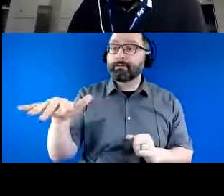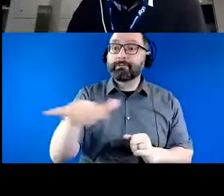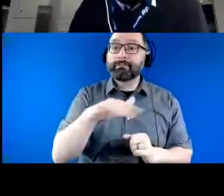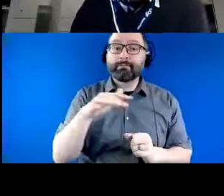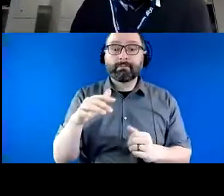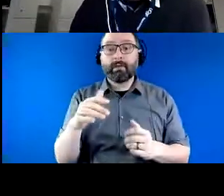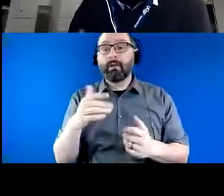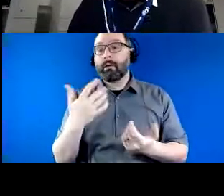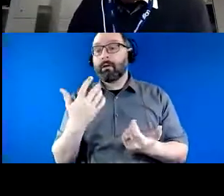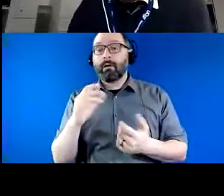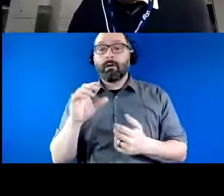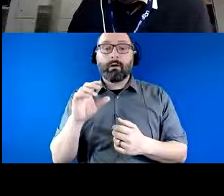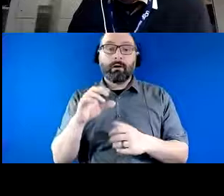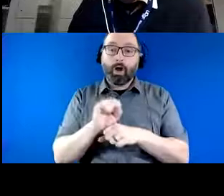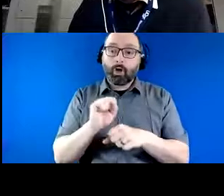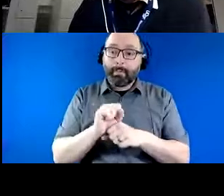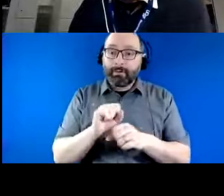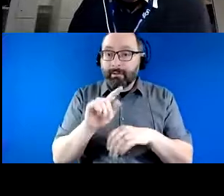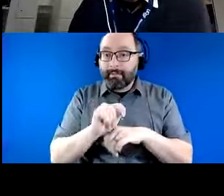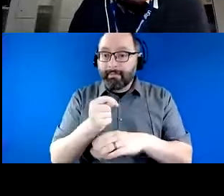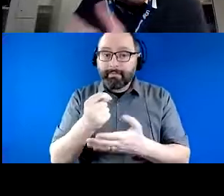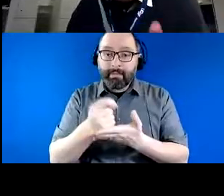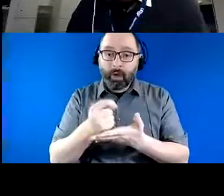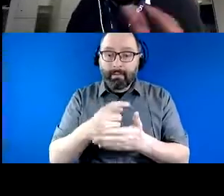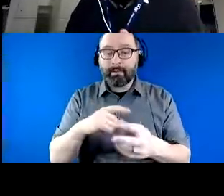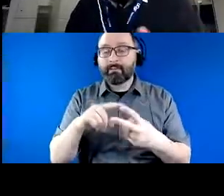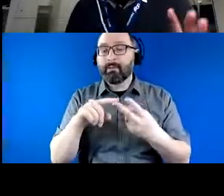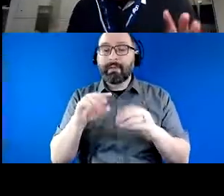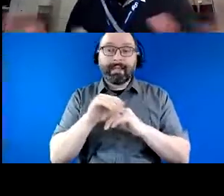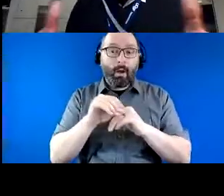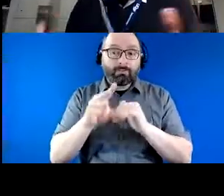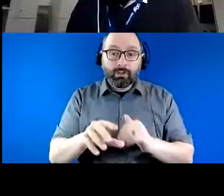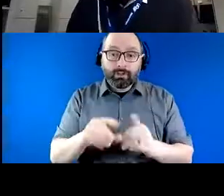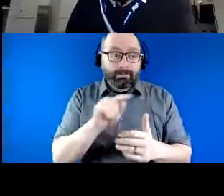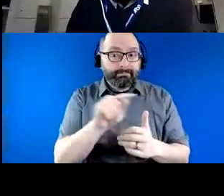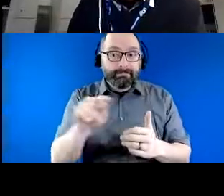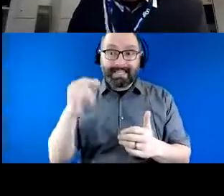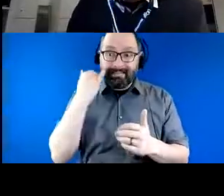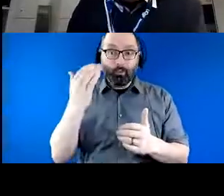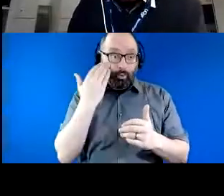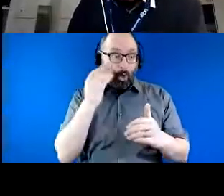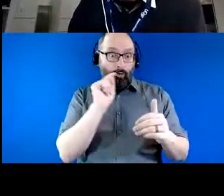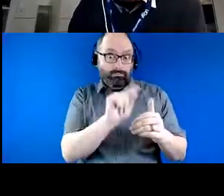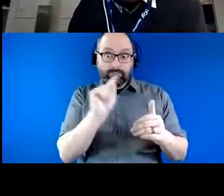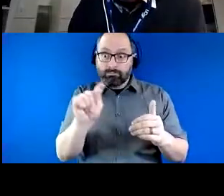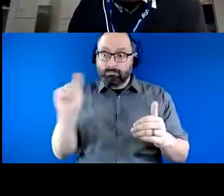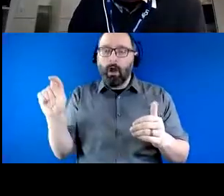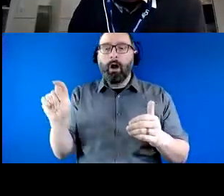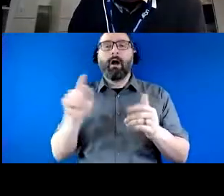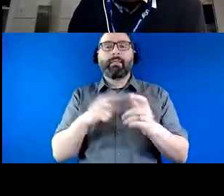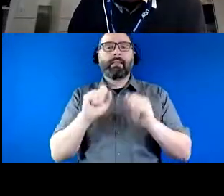occupational therapy, who are your counselors in your community. If you know that, you'll be able to provide that to